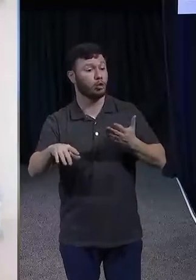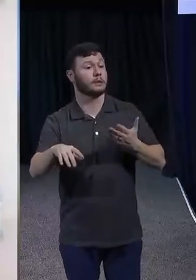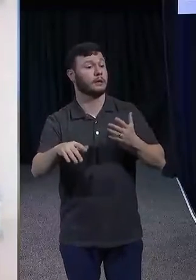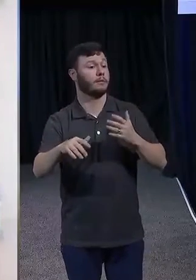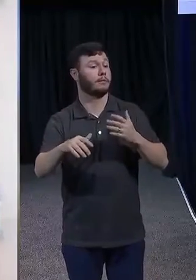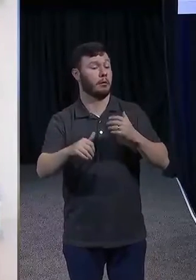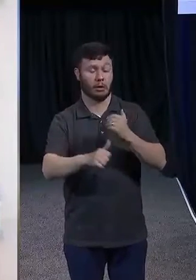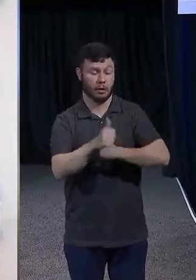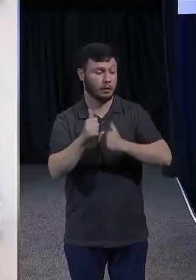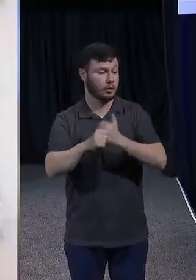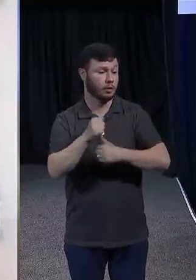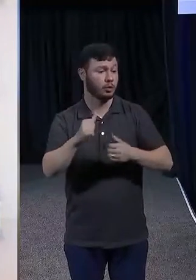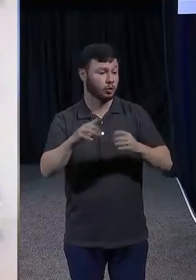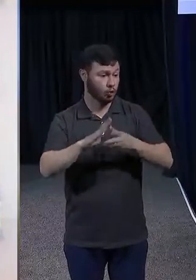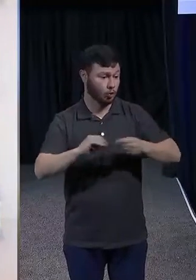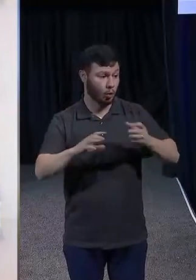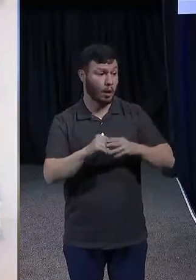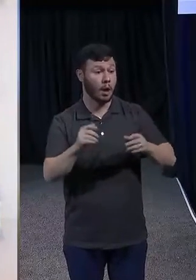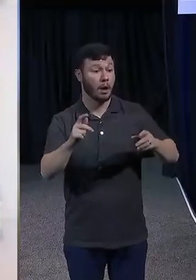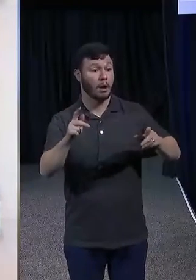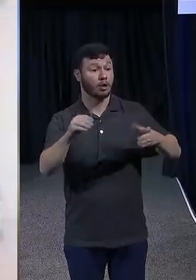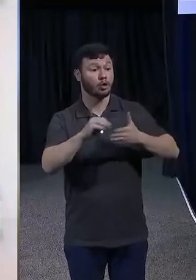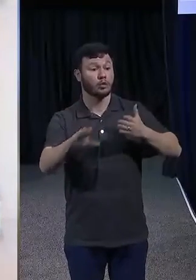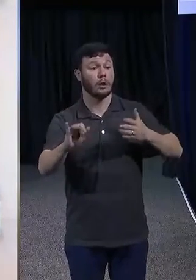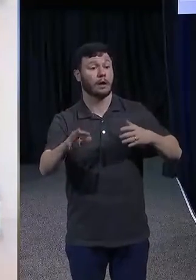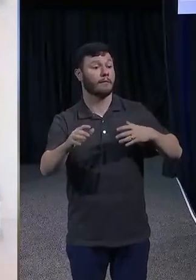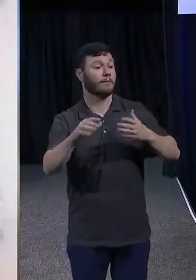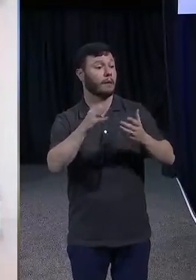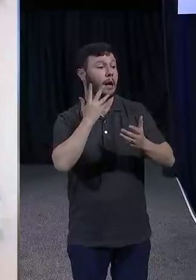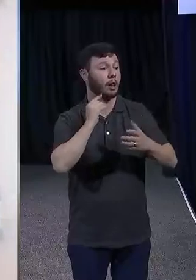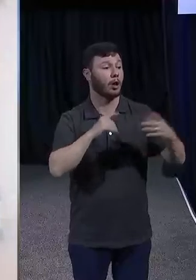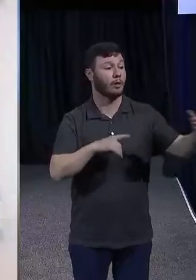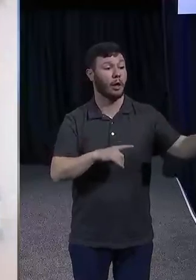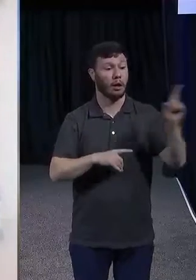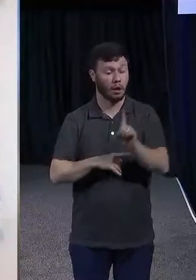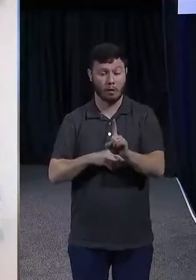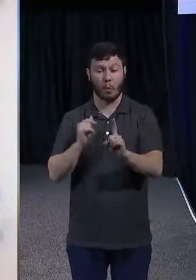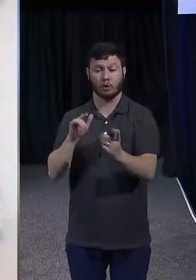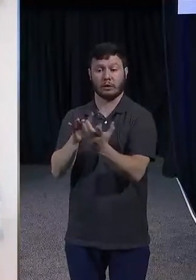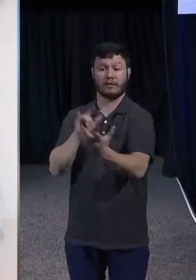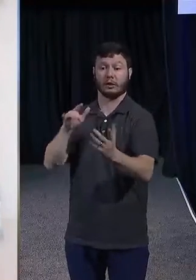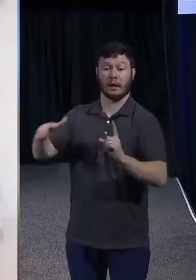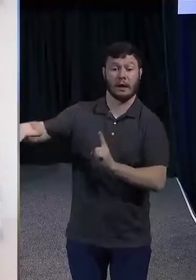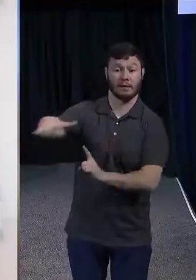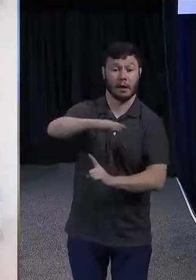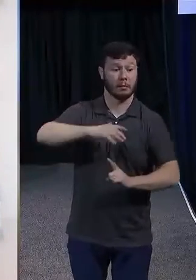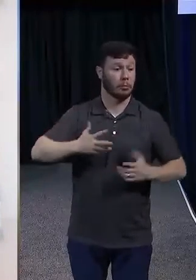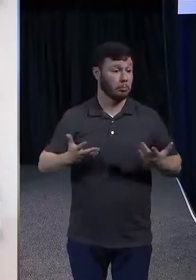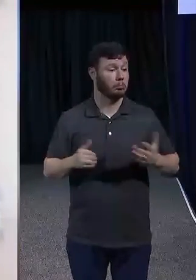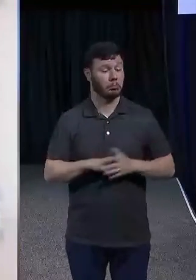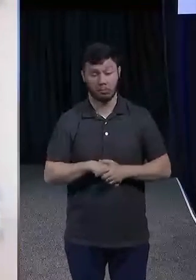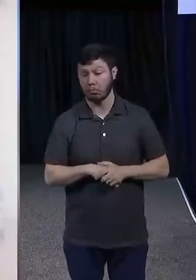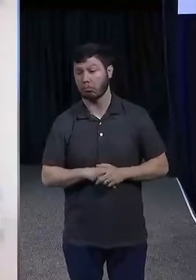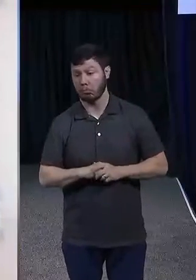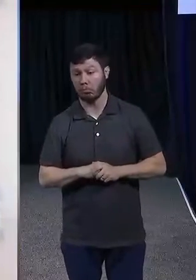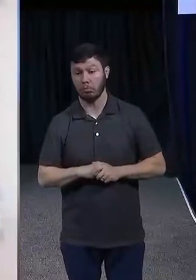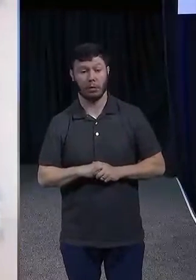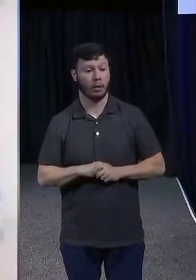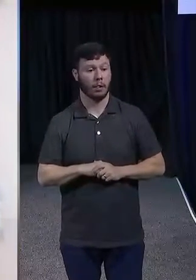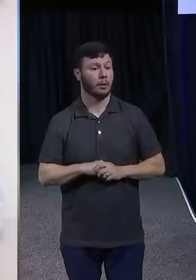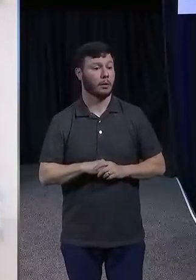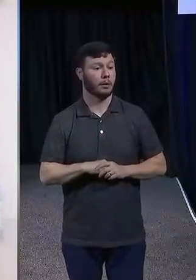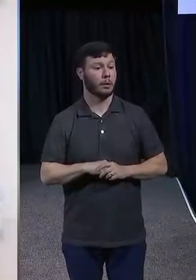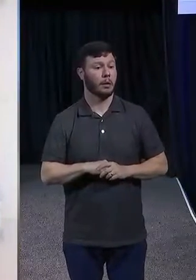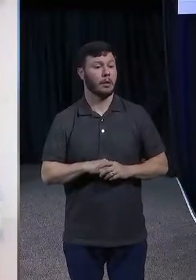student that could potentially want to take advantage of the environment where they're in. Such an